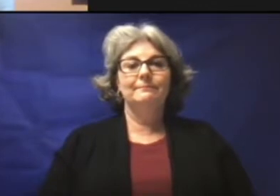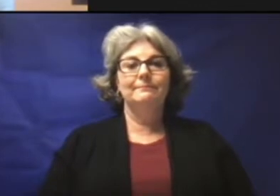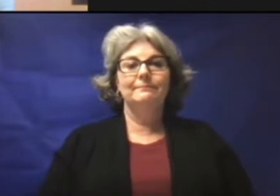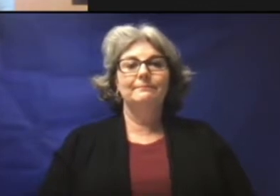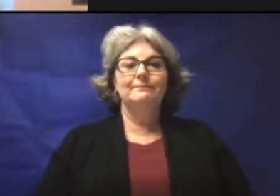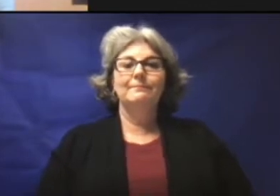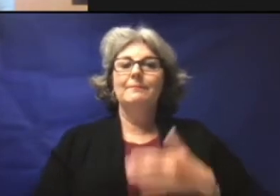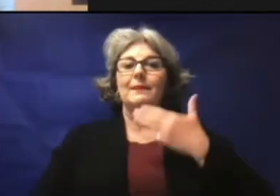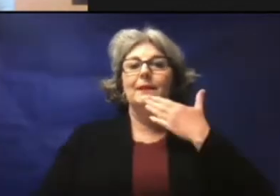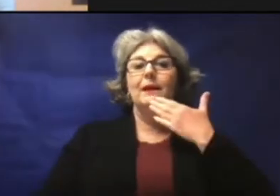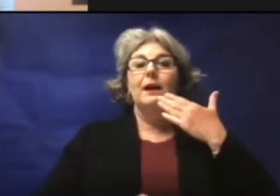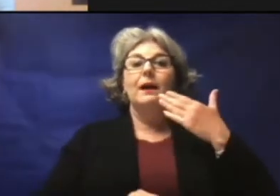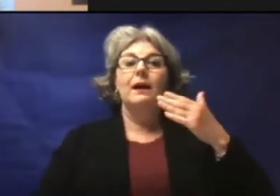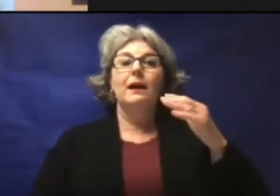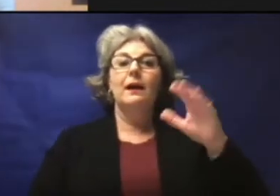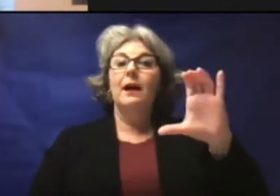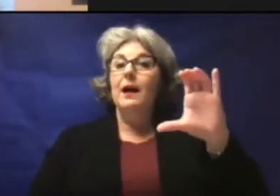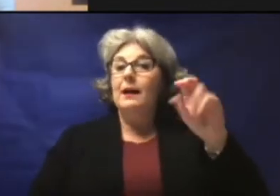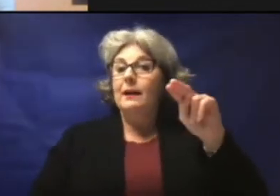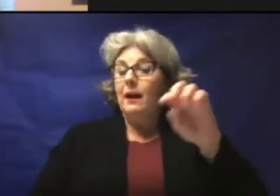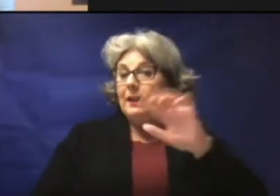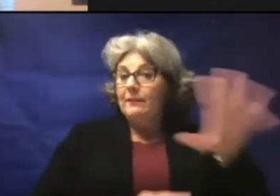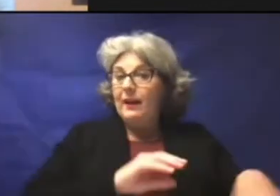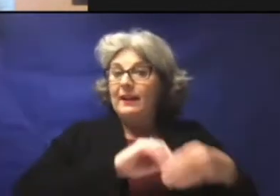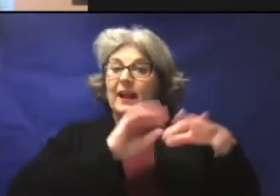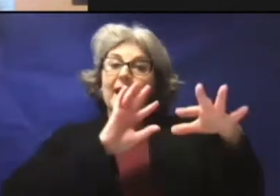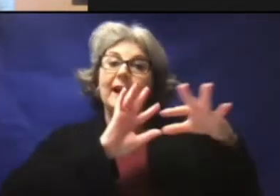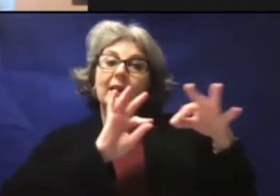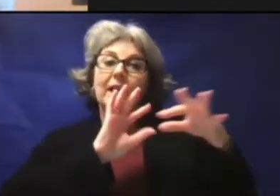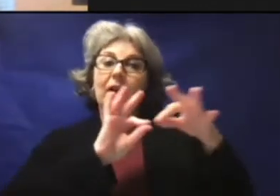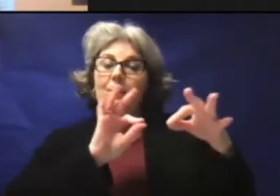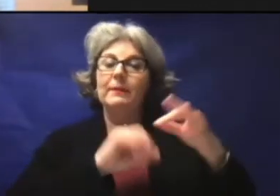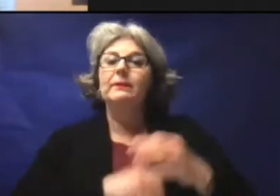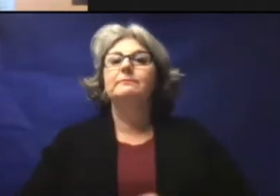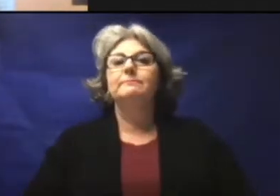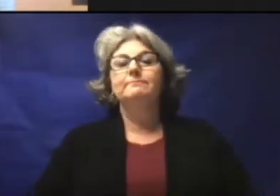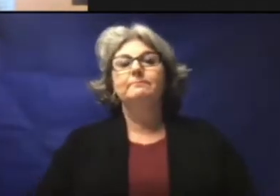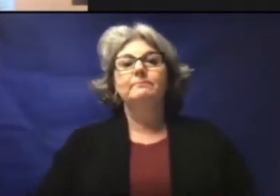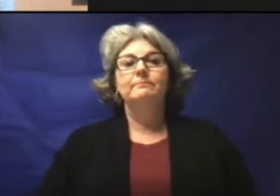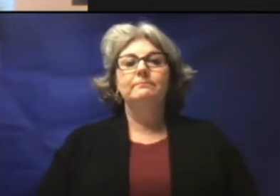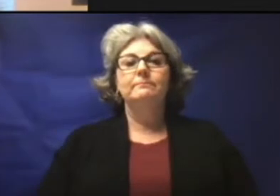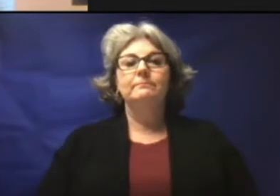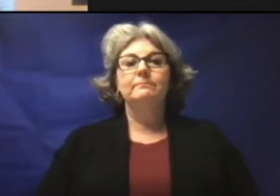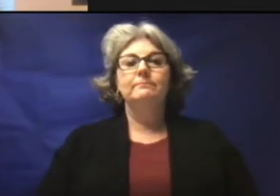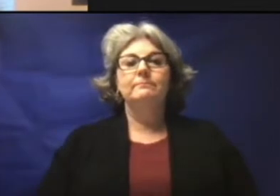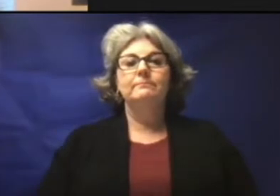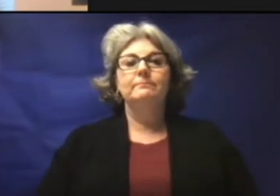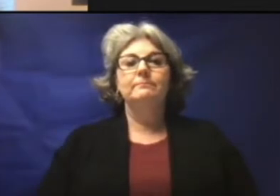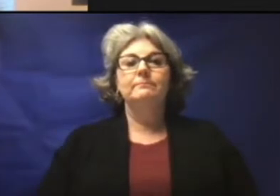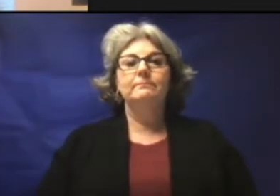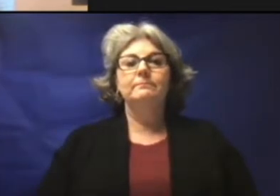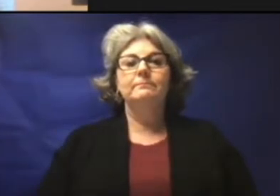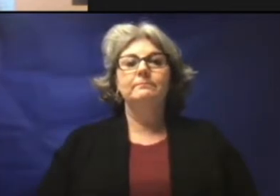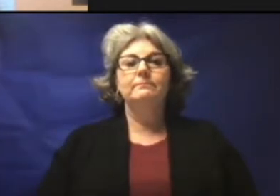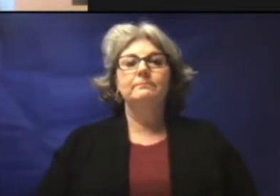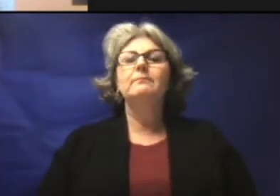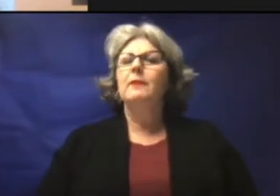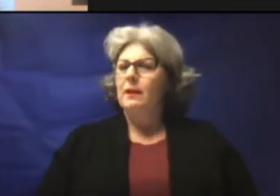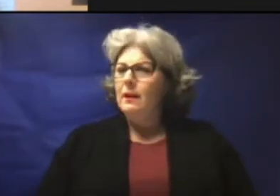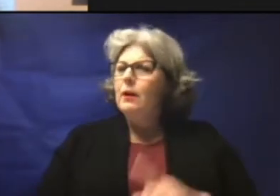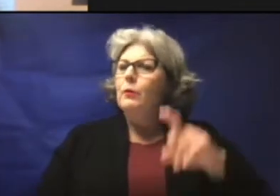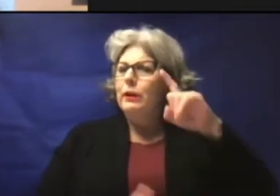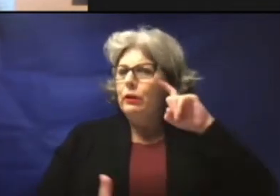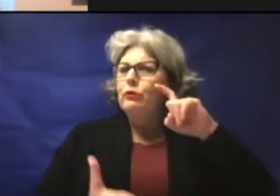Thank you, Melissa, if I could jump into that as well, I want to say that, I think we need to recognize